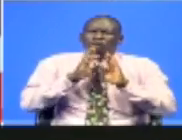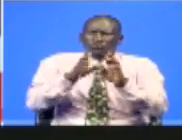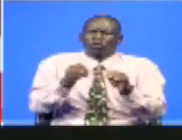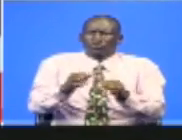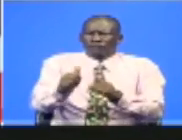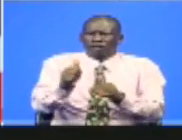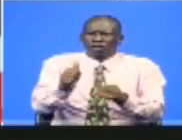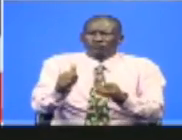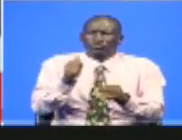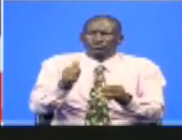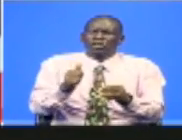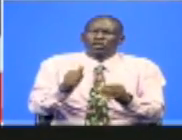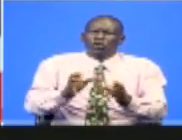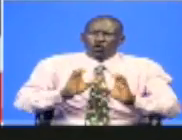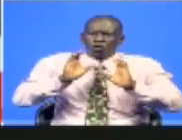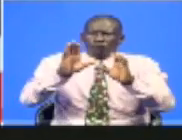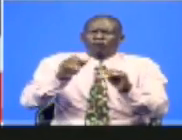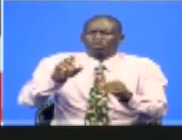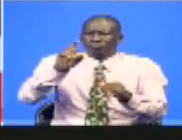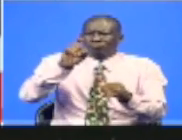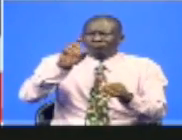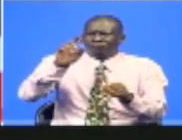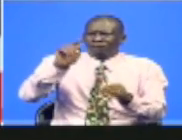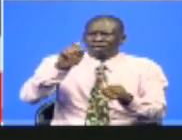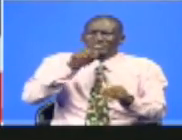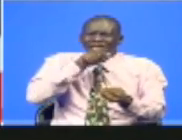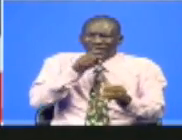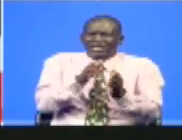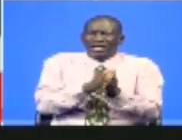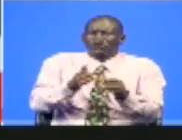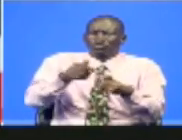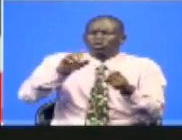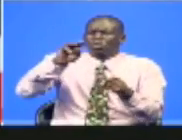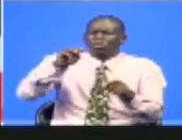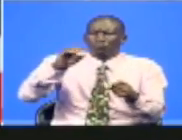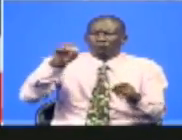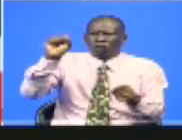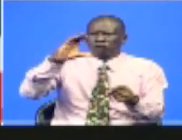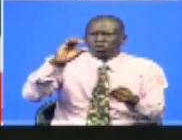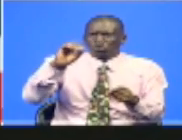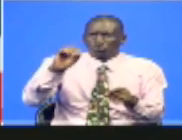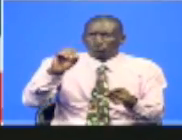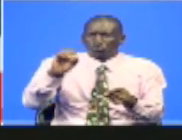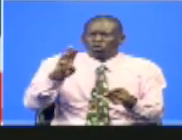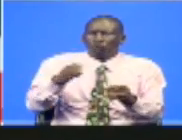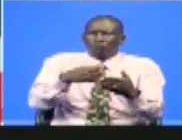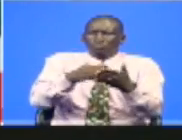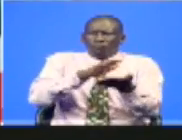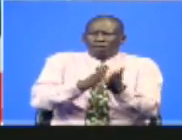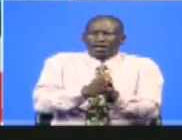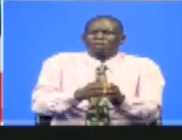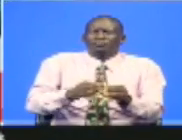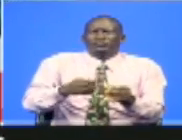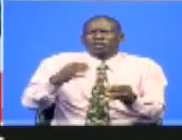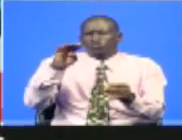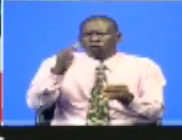offers from Turkish side Galatasaray, Russia's CSK Moscow and Spanish club Sevilla before becoming the fourth foreign-based